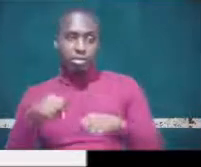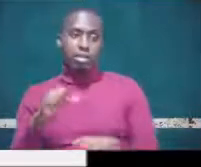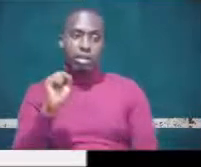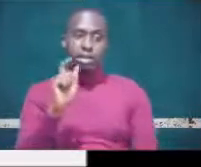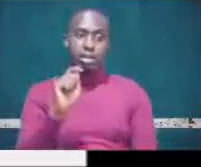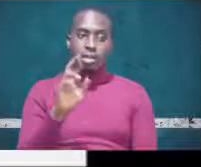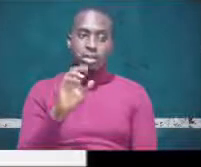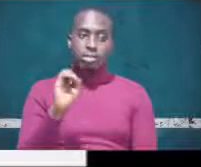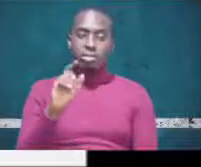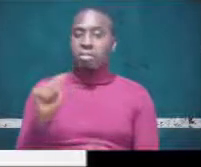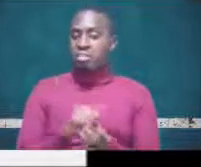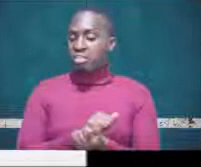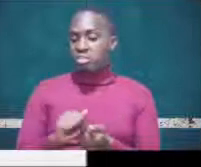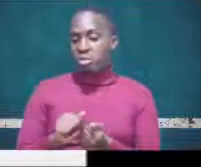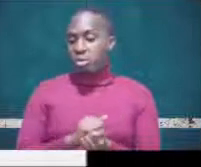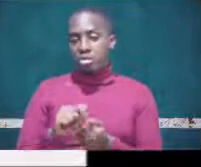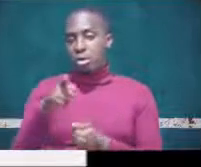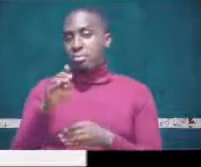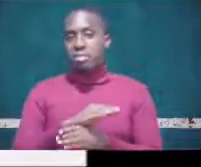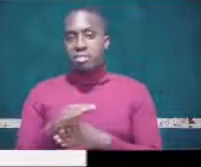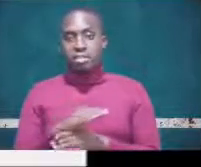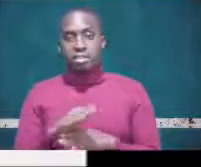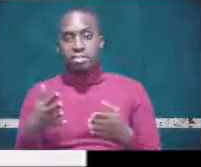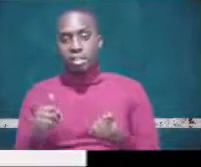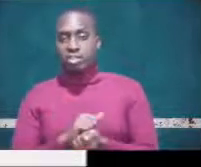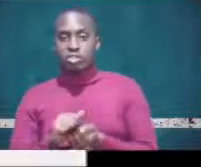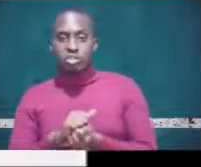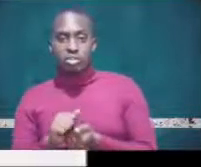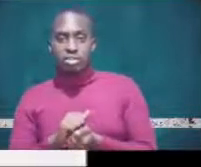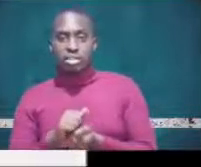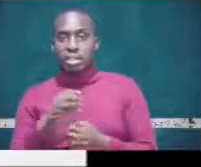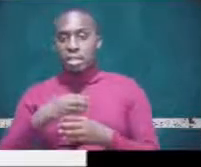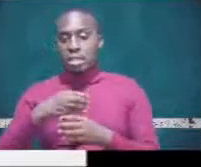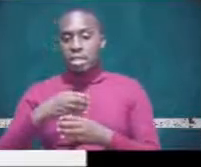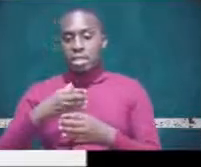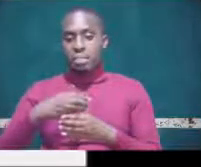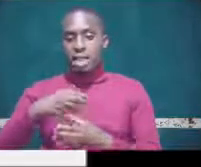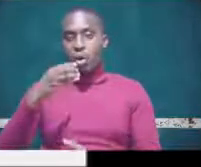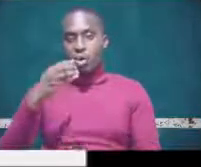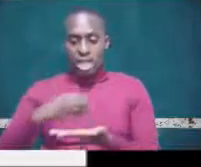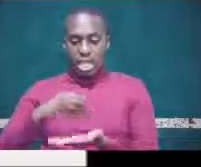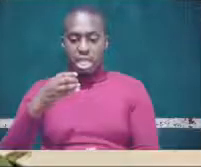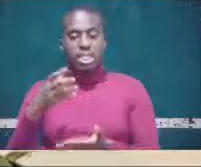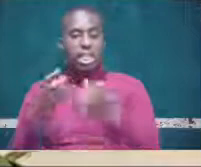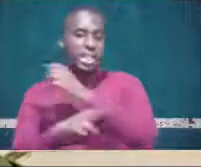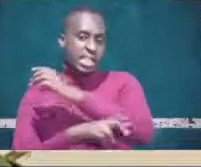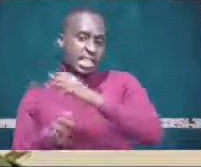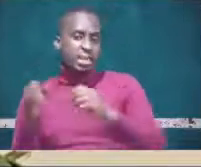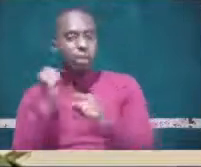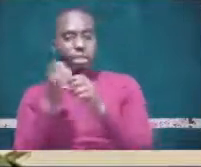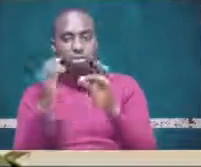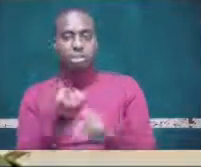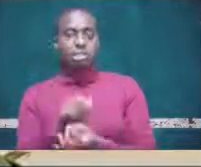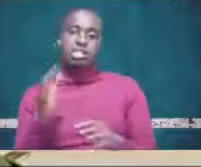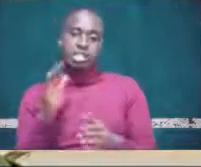strike, they destroy your business, they destroy grasses, they destroy what? They steal, they do what? So